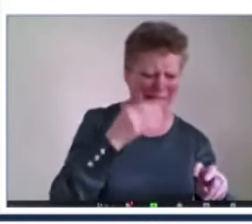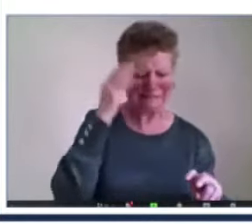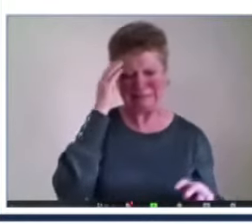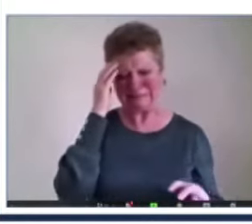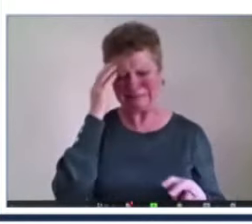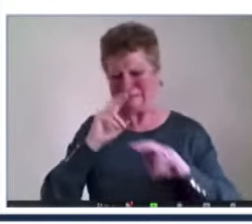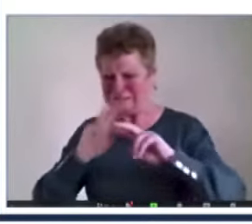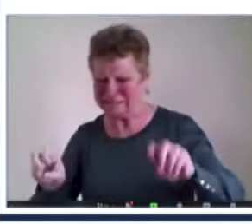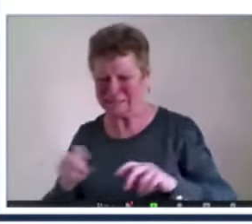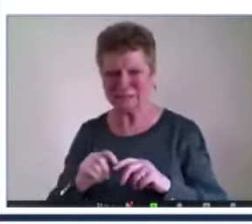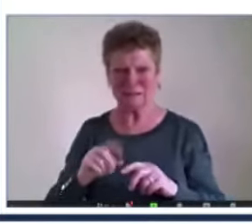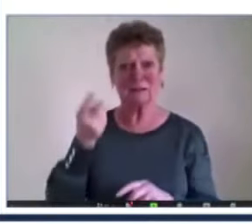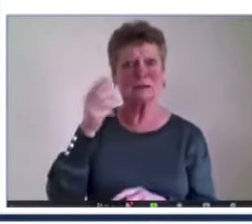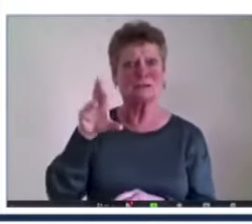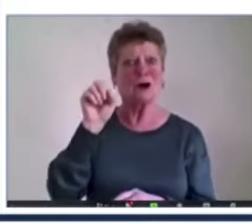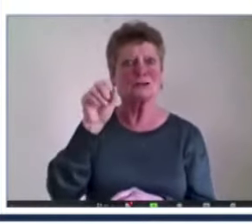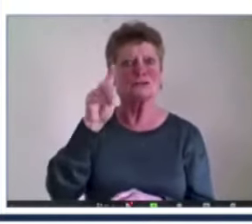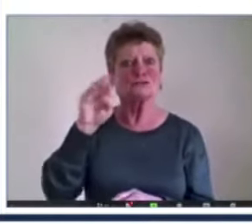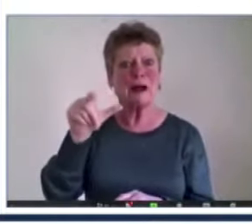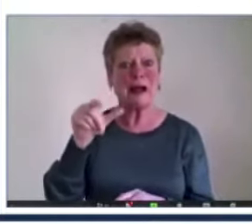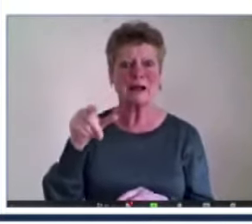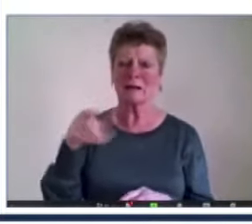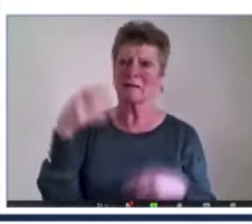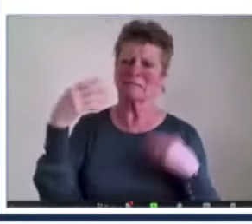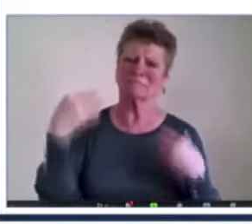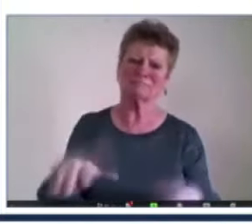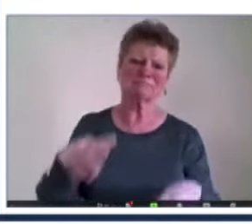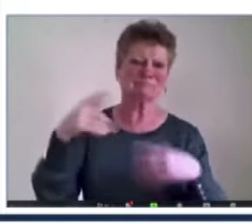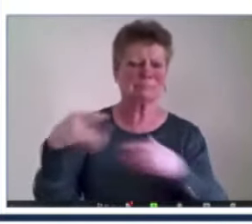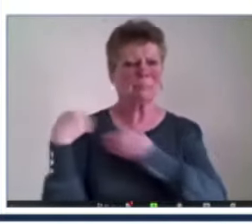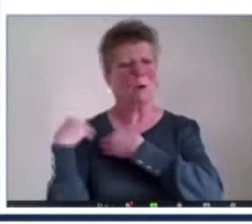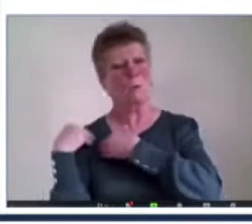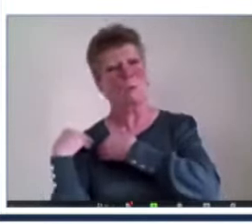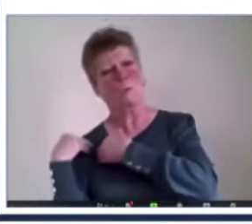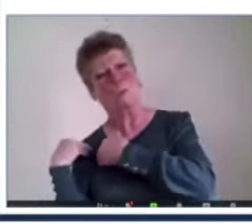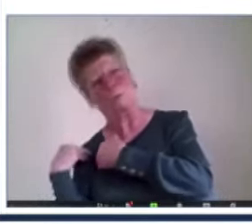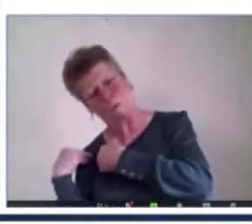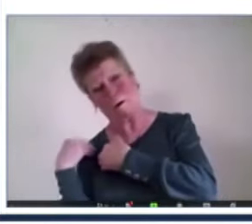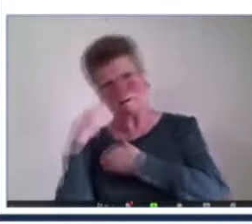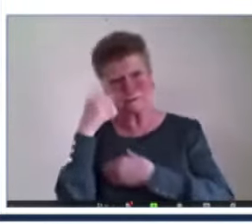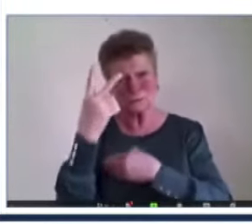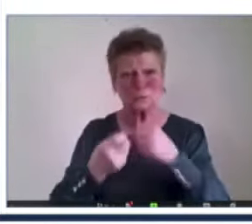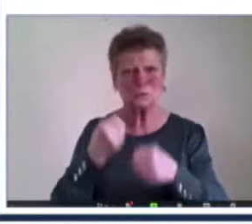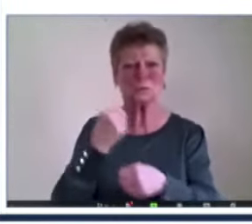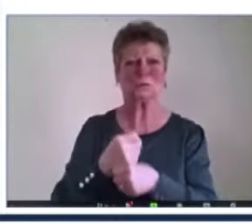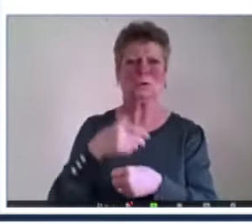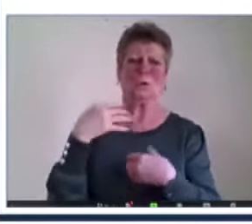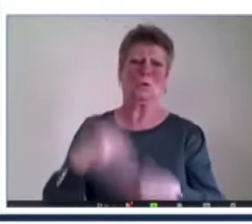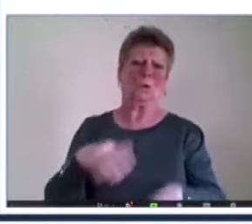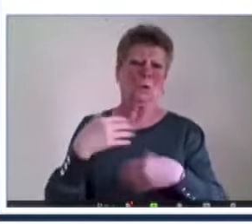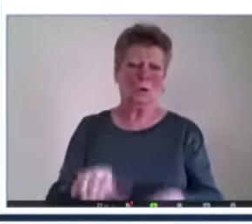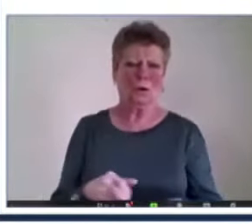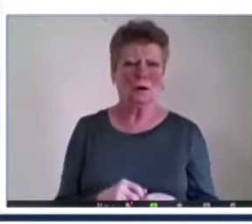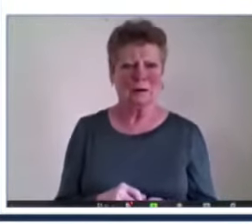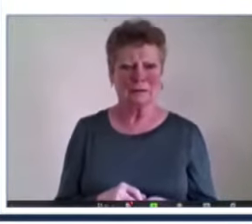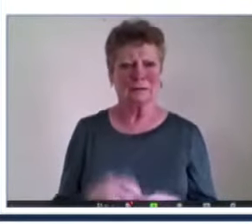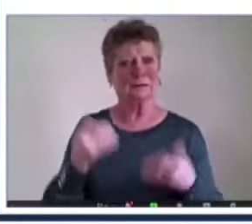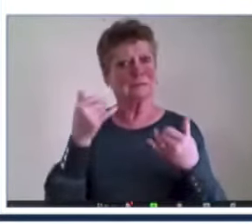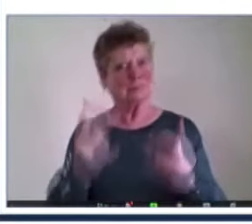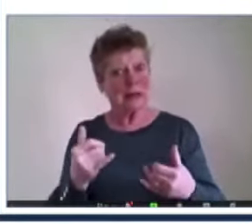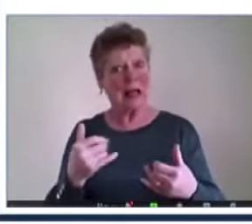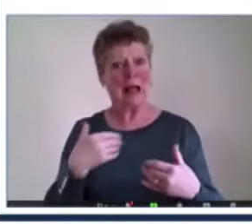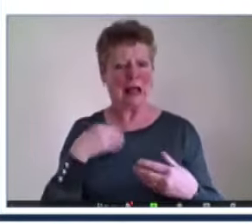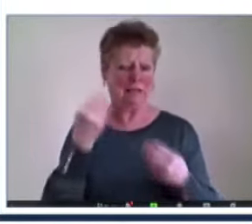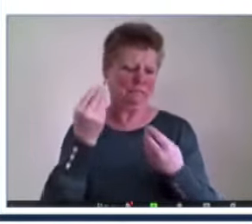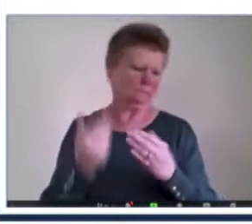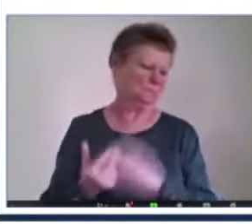Strang especially has carried an incredible burden for 2 years now. And today we have new information. When